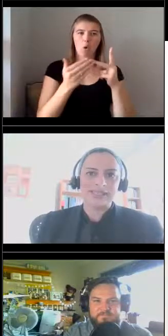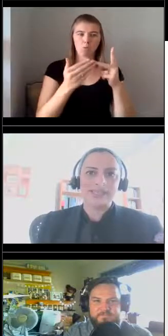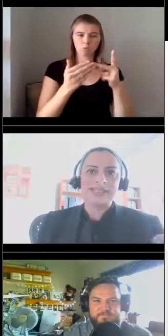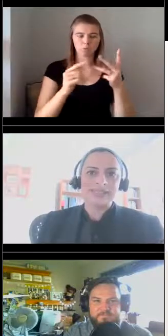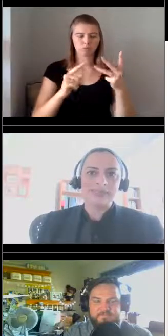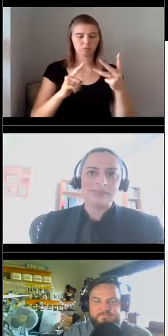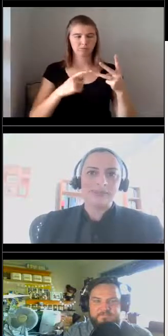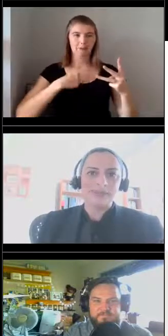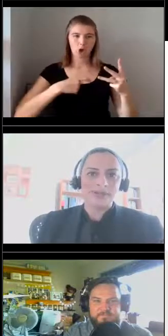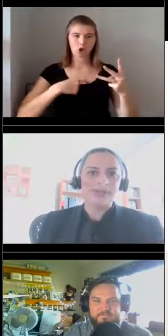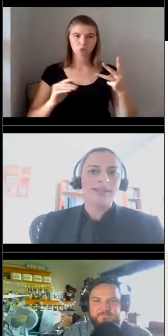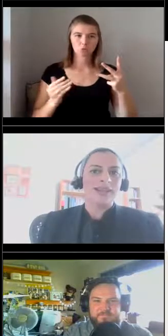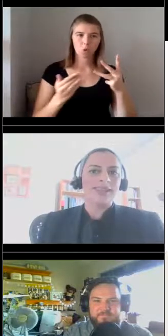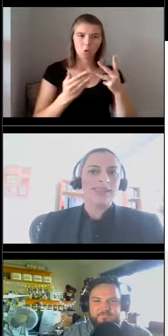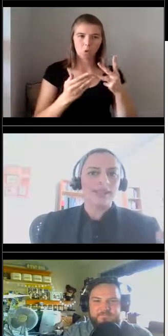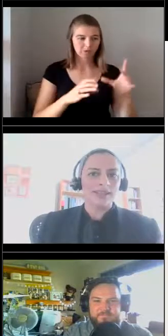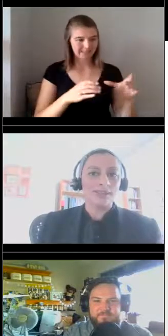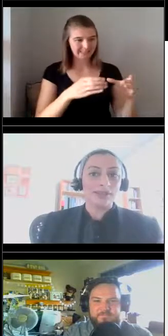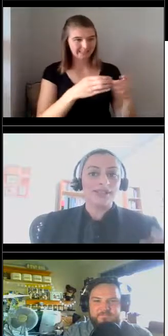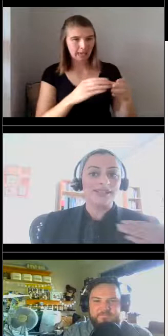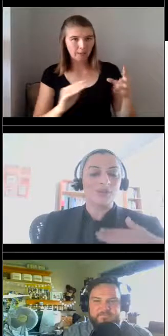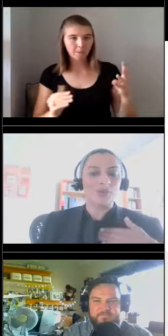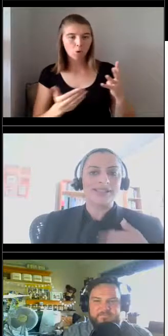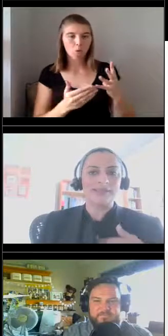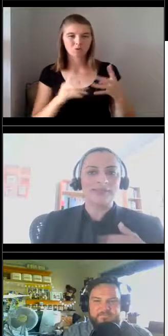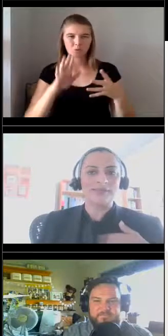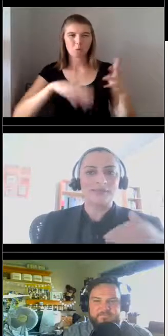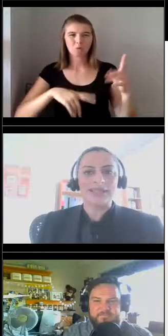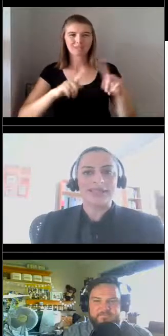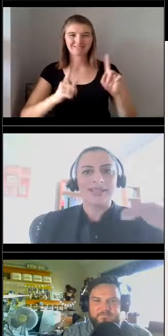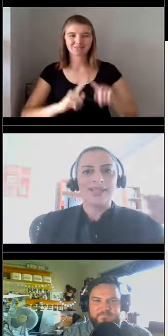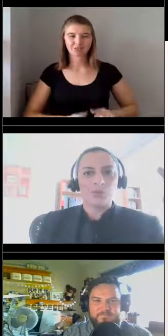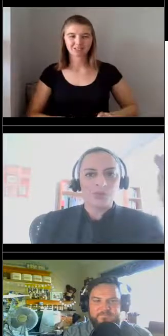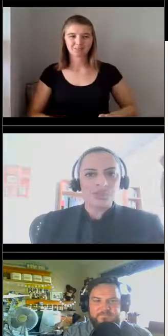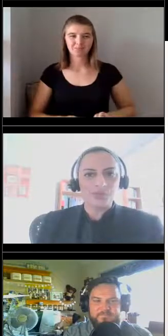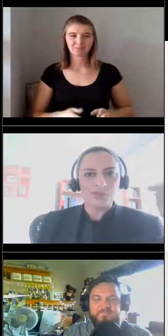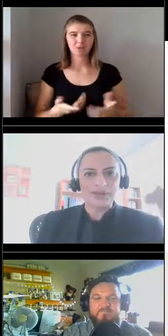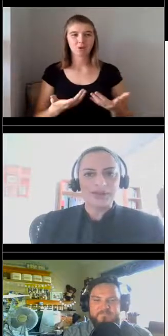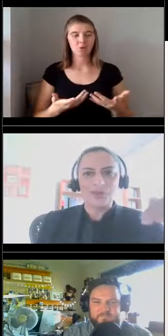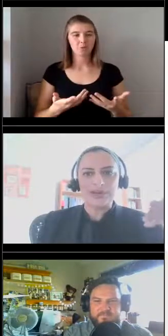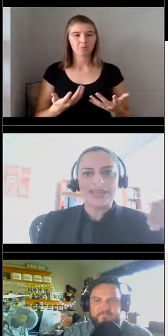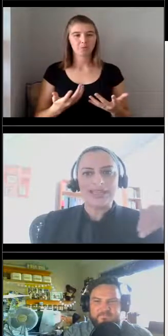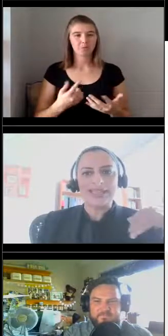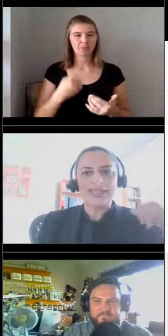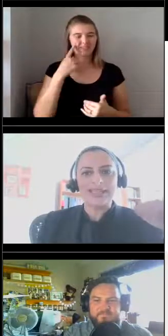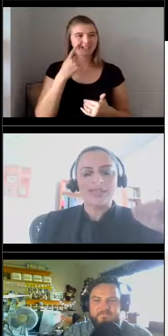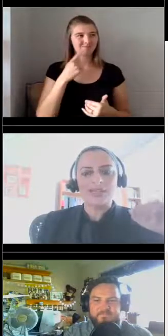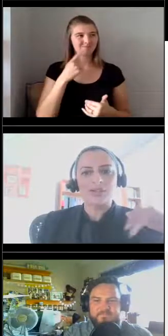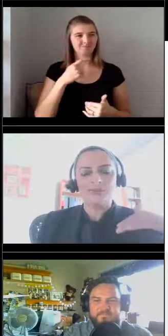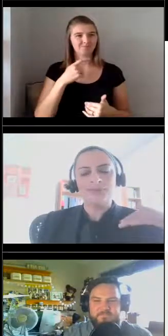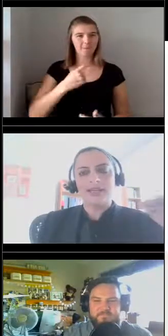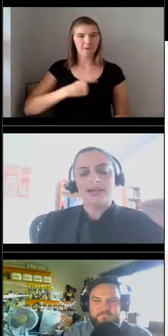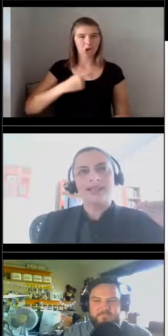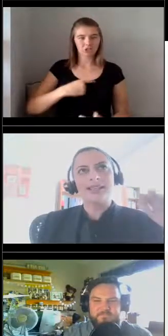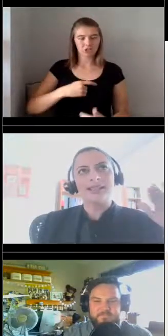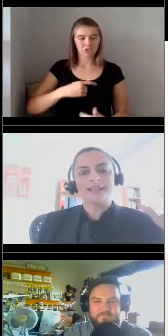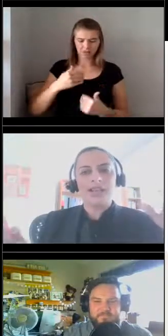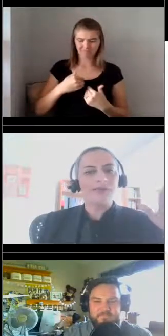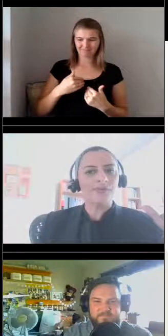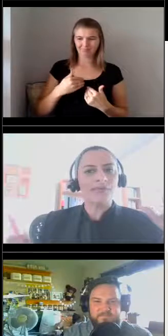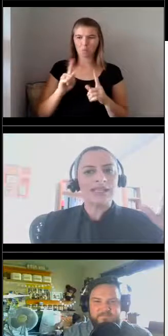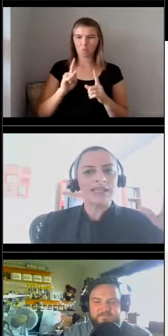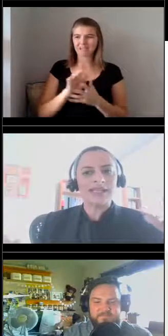personal as in team member, and then the personal, what does it mean for me, which will be quite layered in there. So I